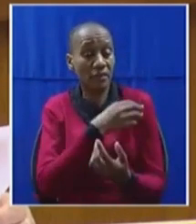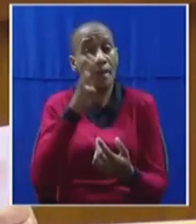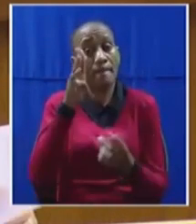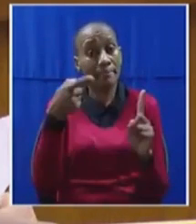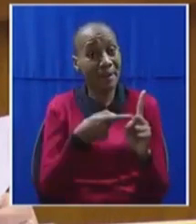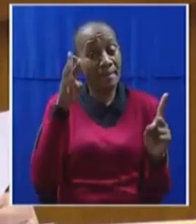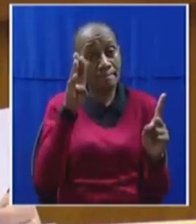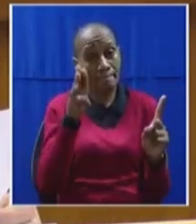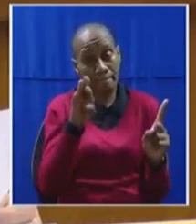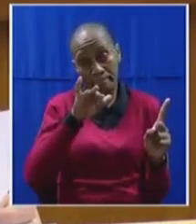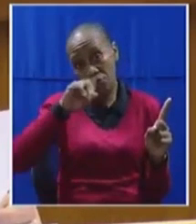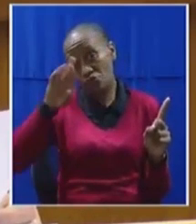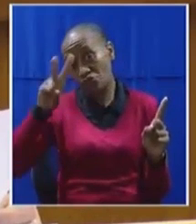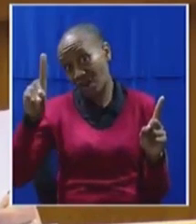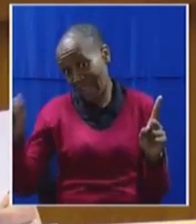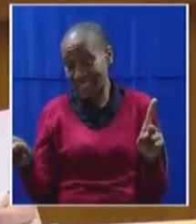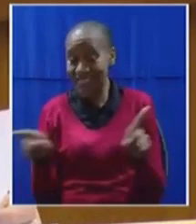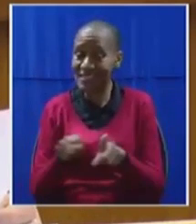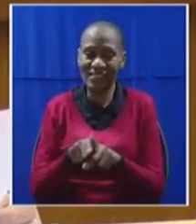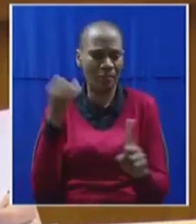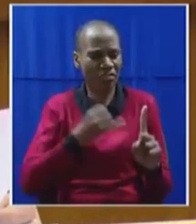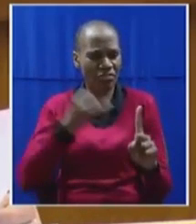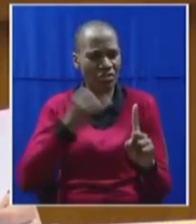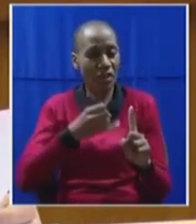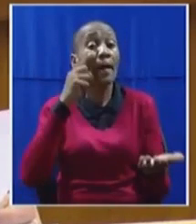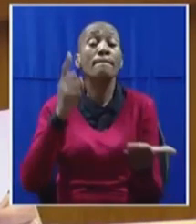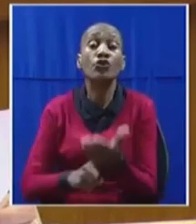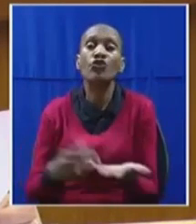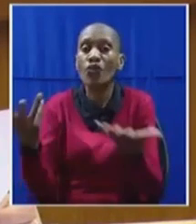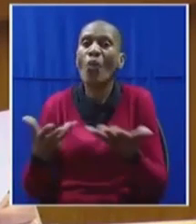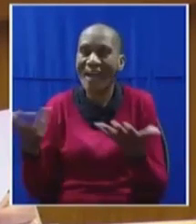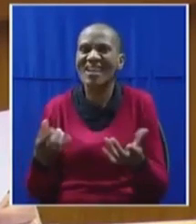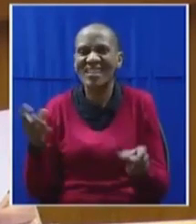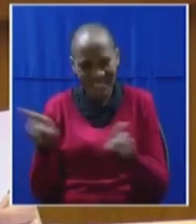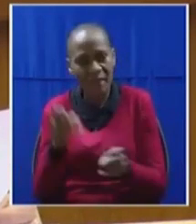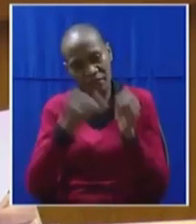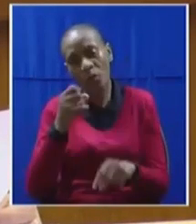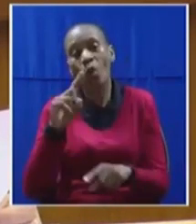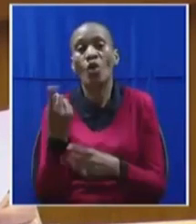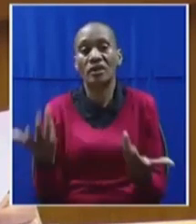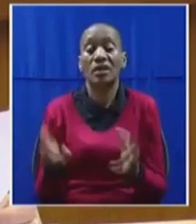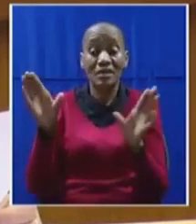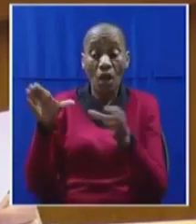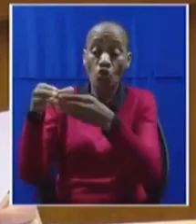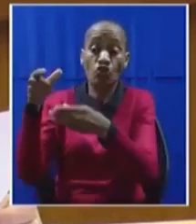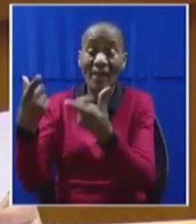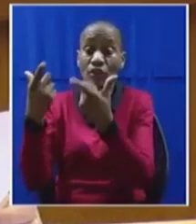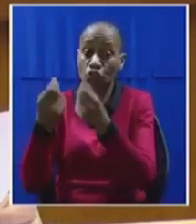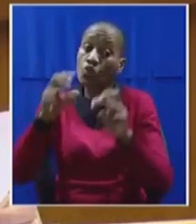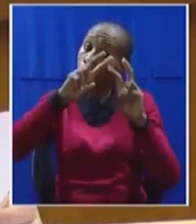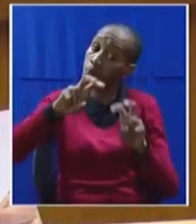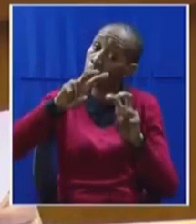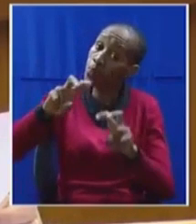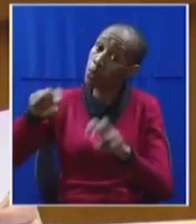McBride. Claims made against him are not evidence, they're merely allegations. And the mere institution of an investigation on the receipt